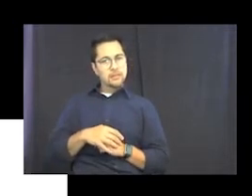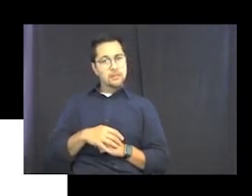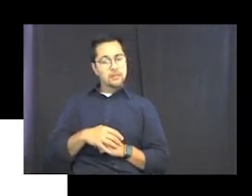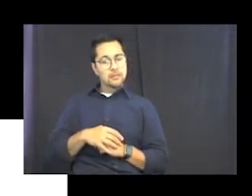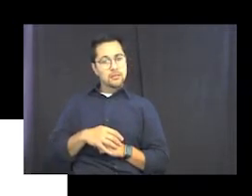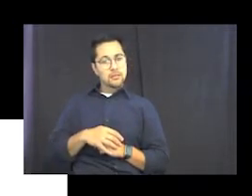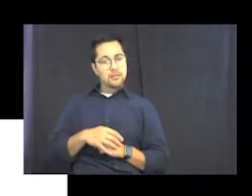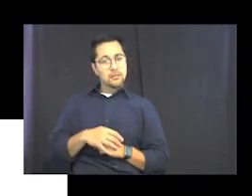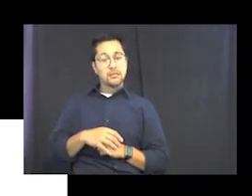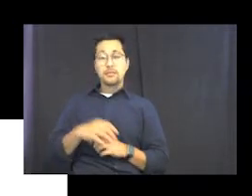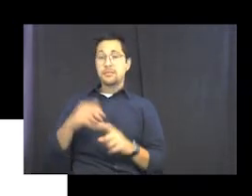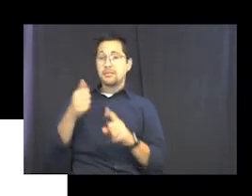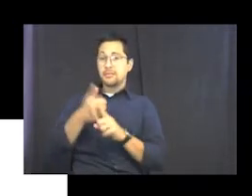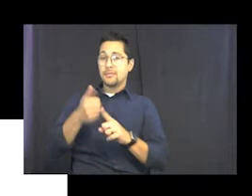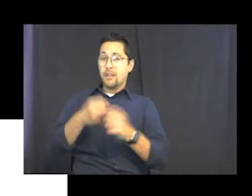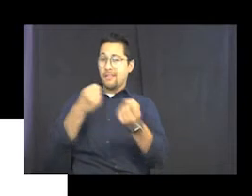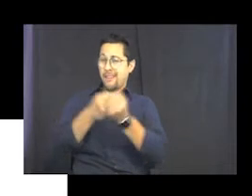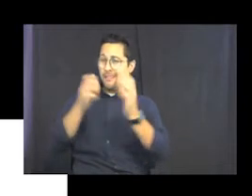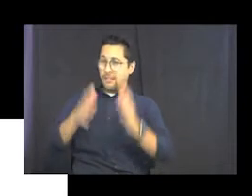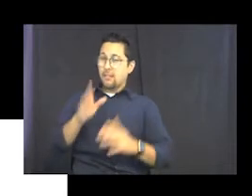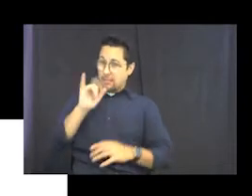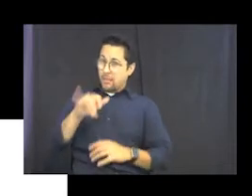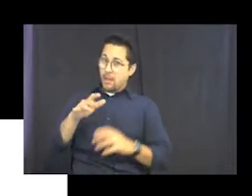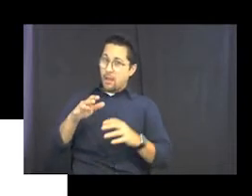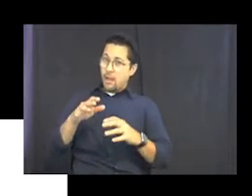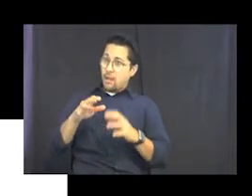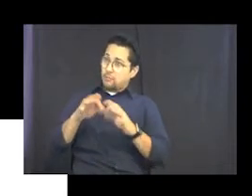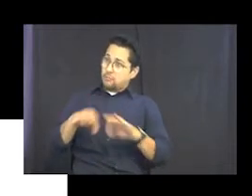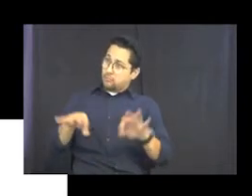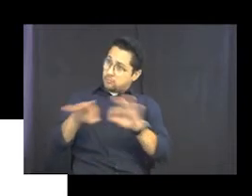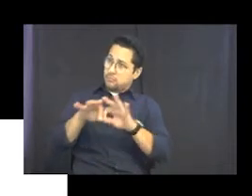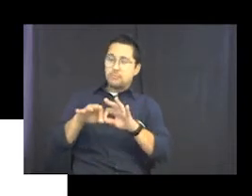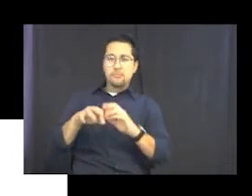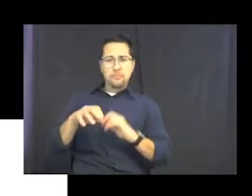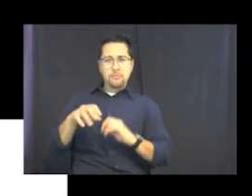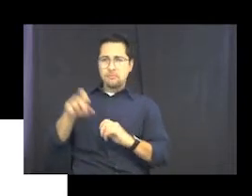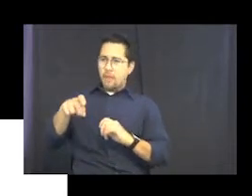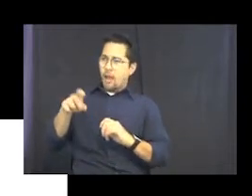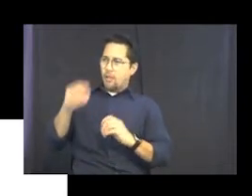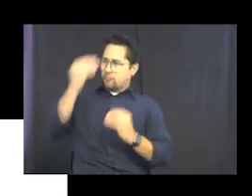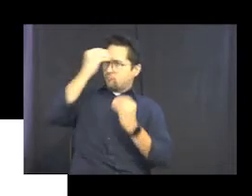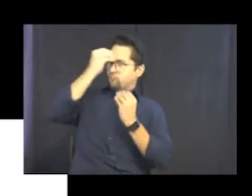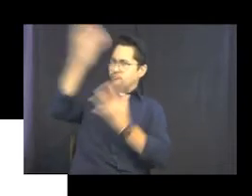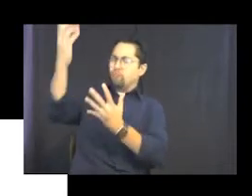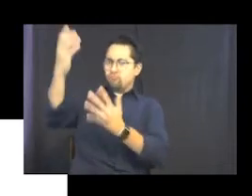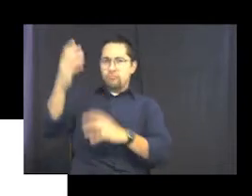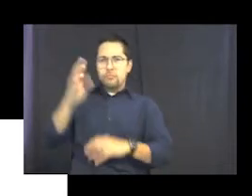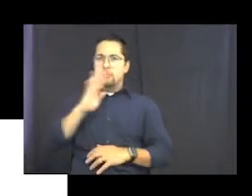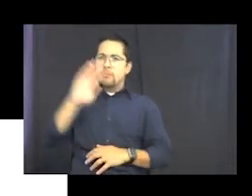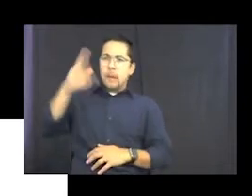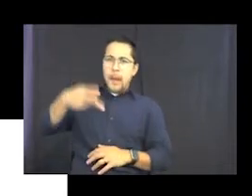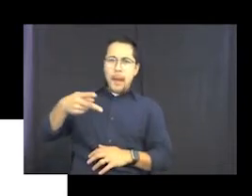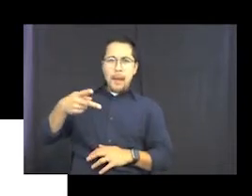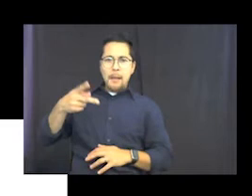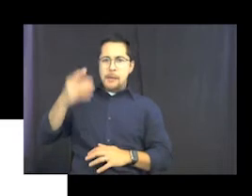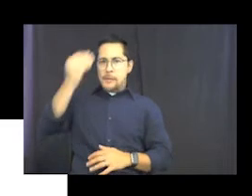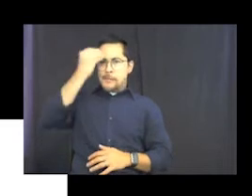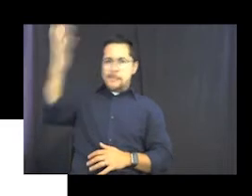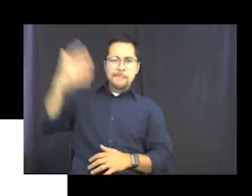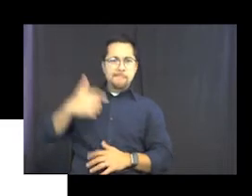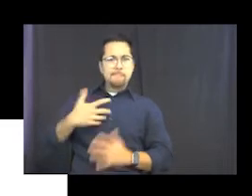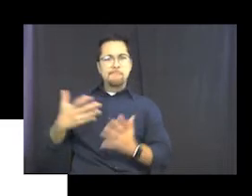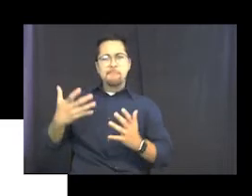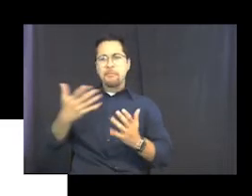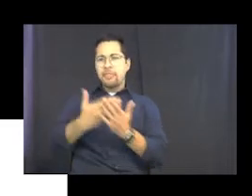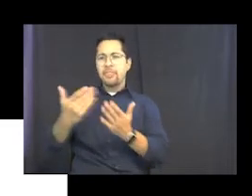Being self-advocate is important to be able to speak up for what you need, not only